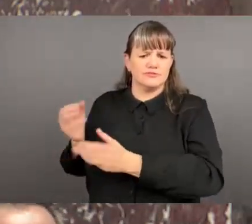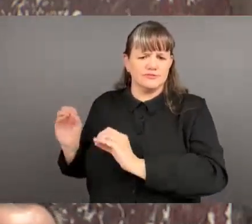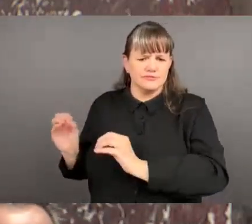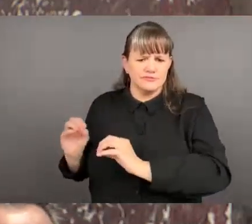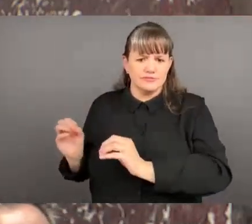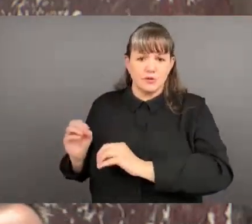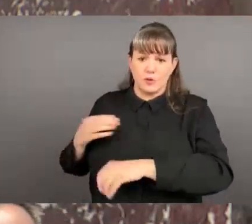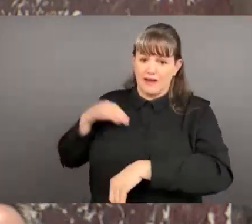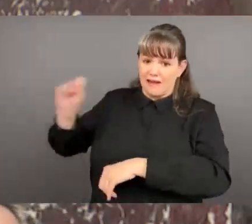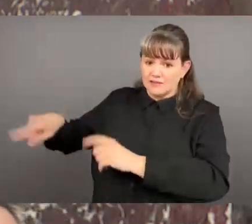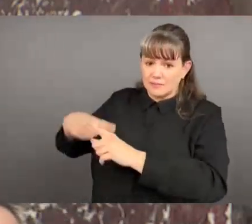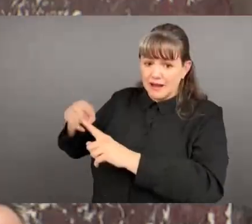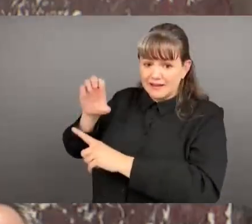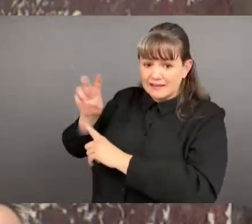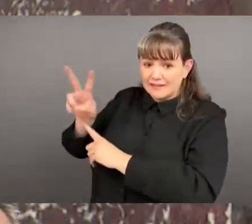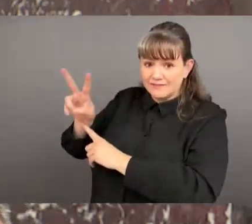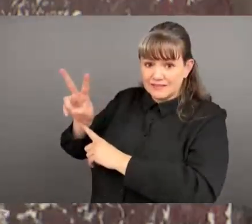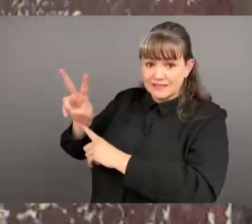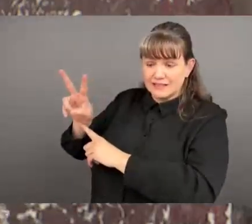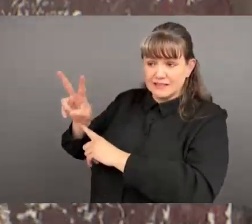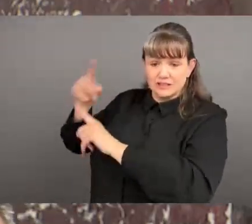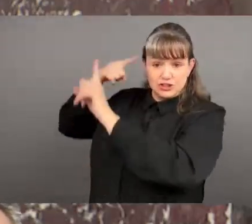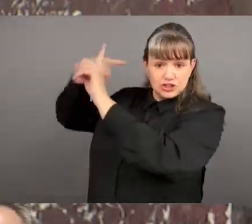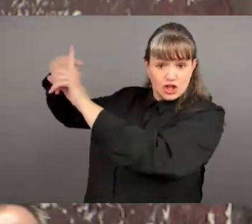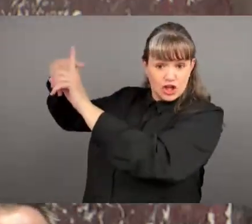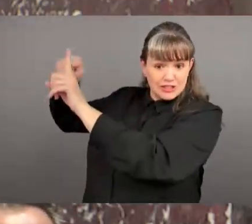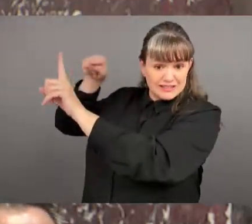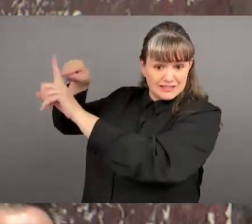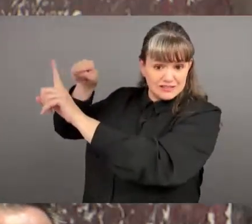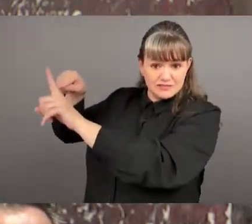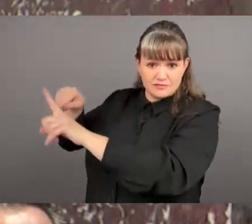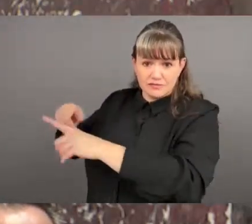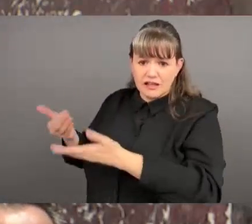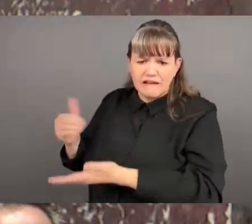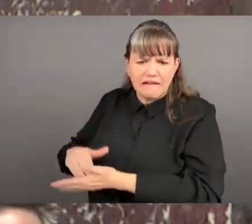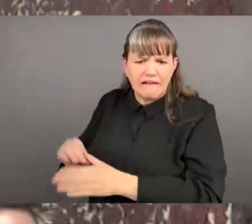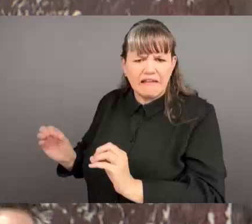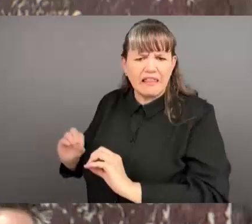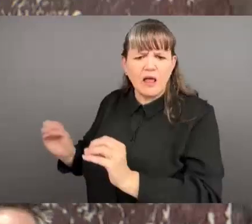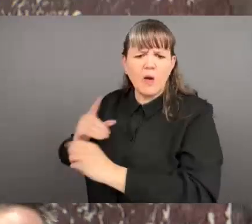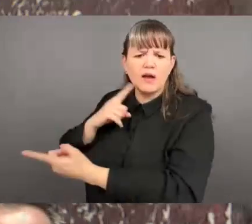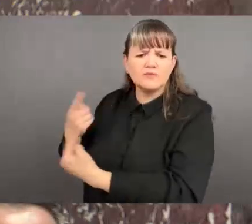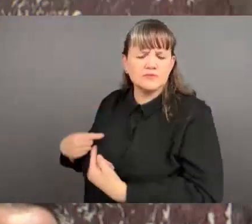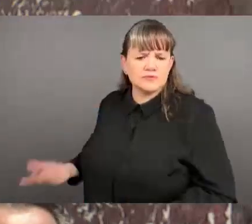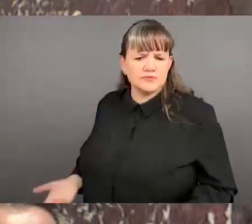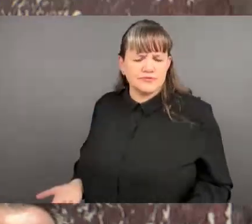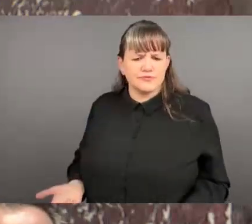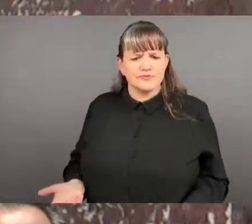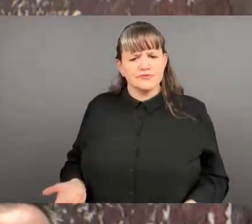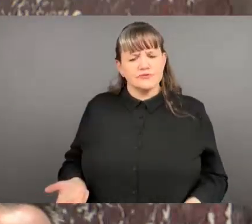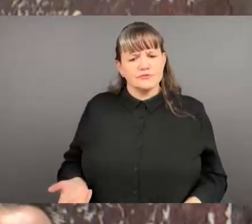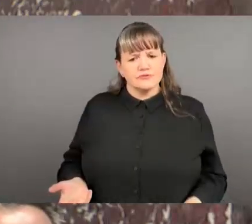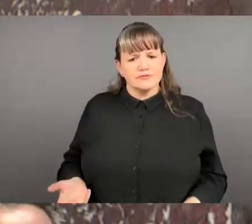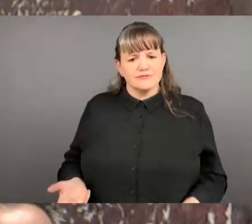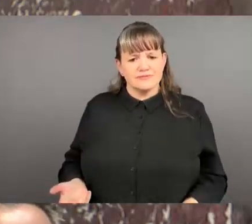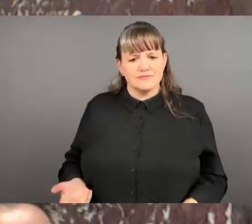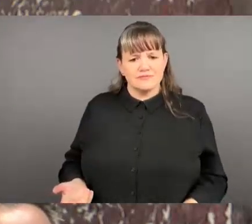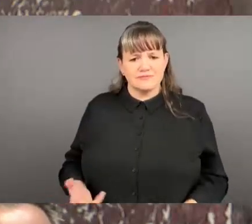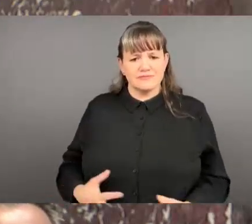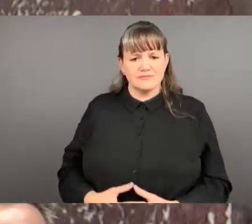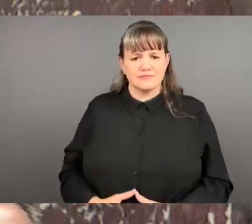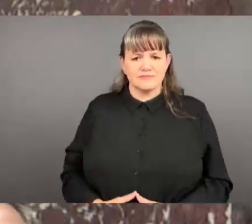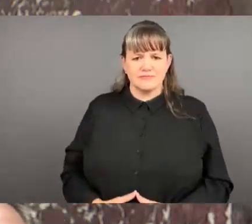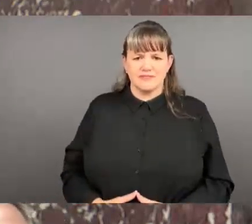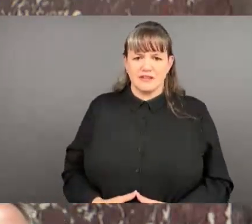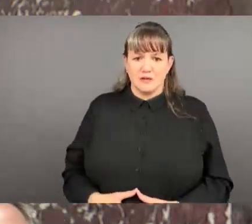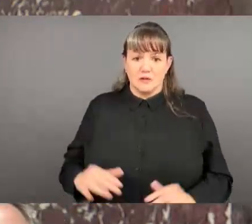Again, nothing. Nothing. Members. Sensitive over there today, and I get why. Let the member ask a